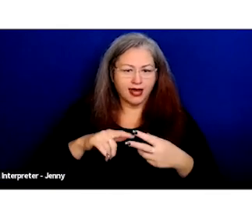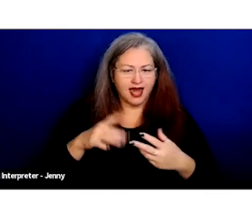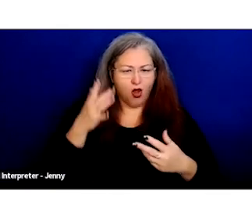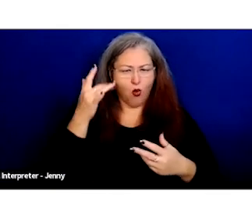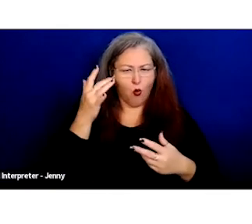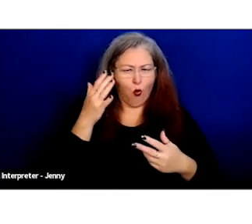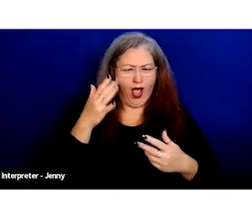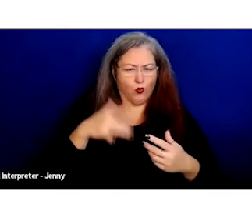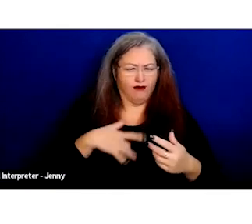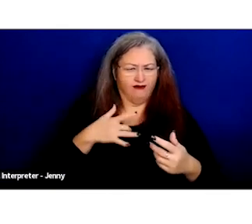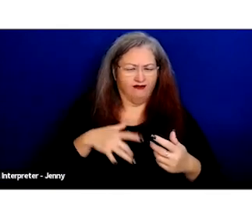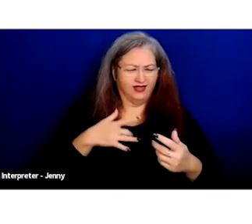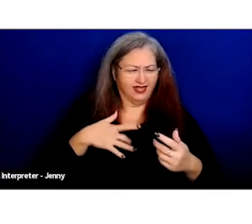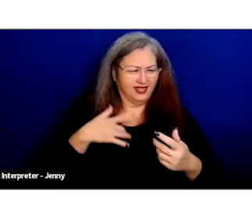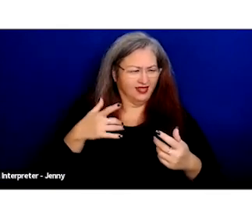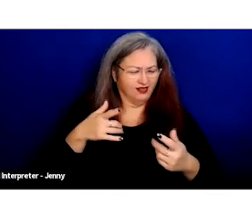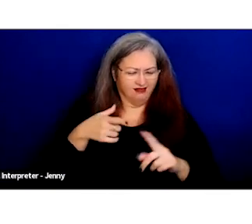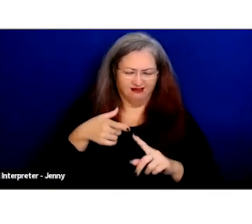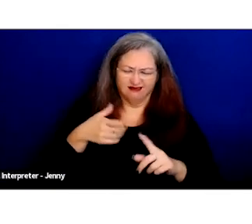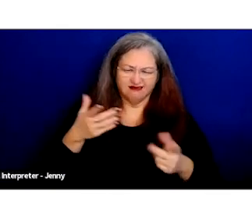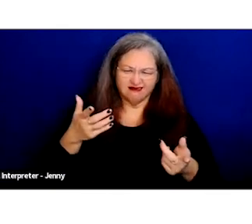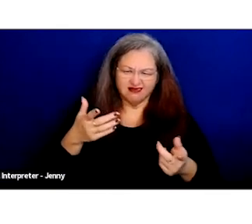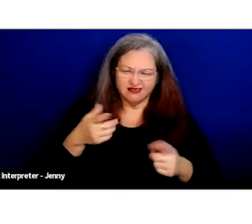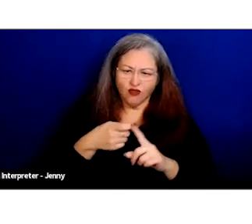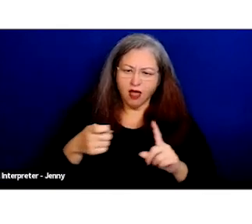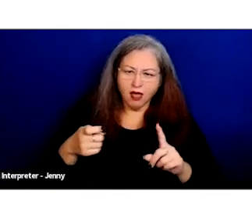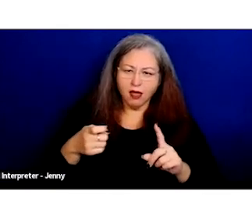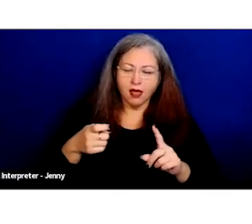way. And not only is